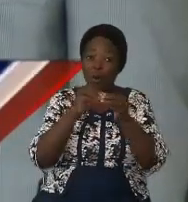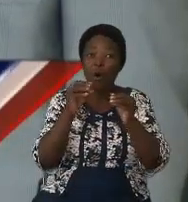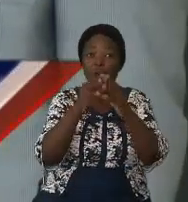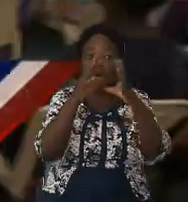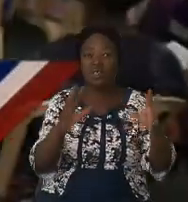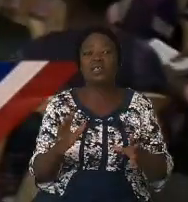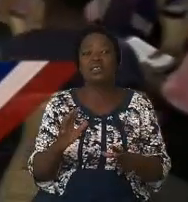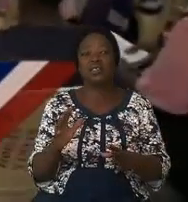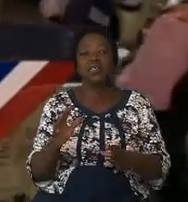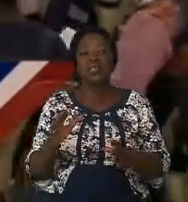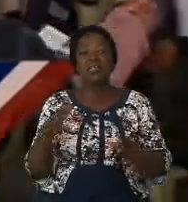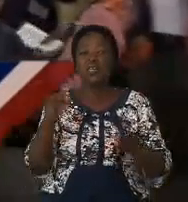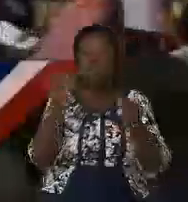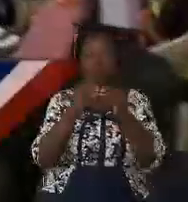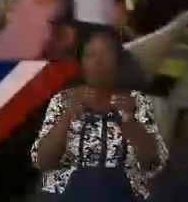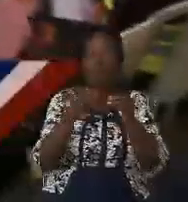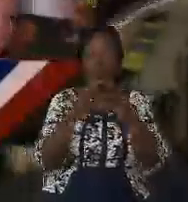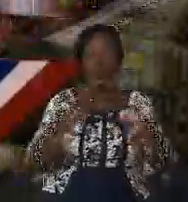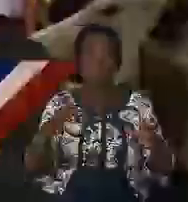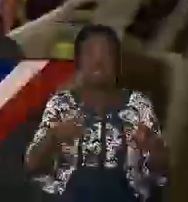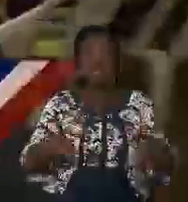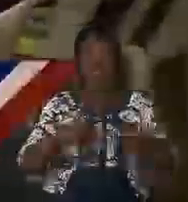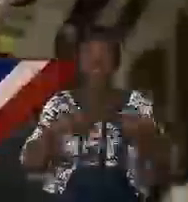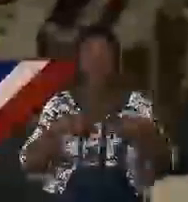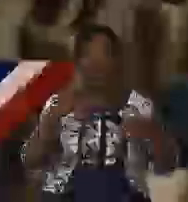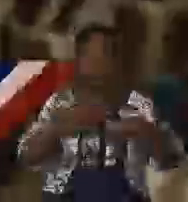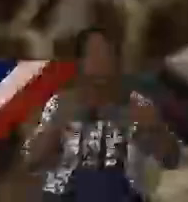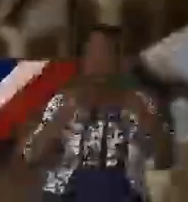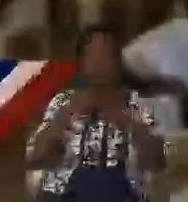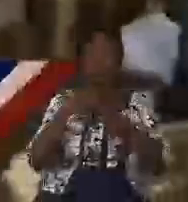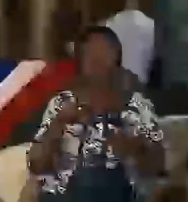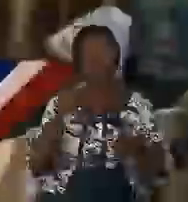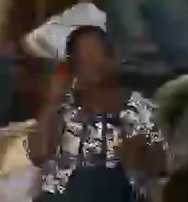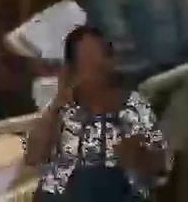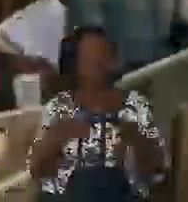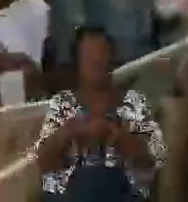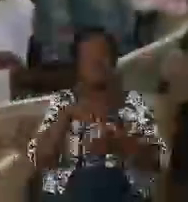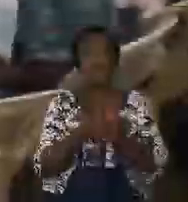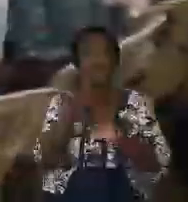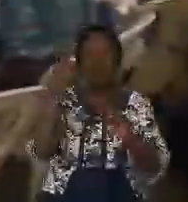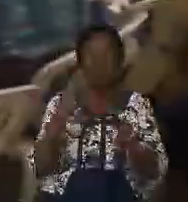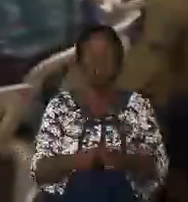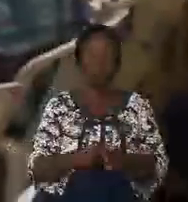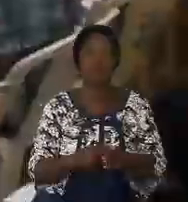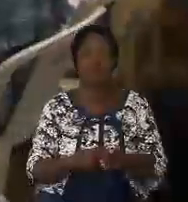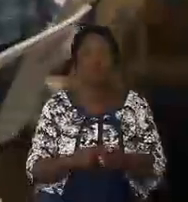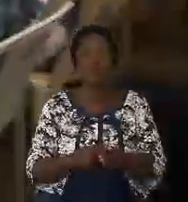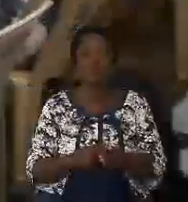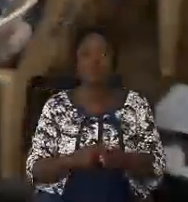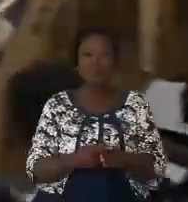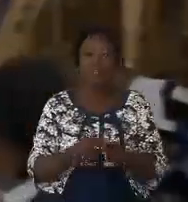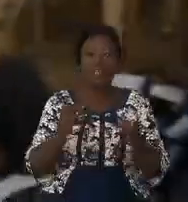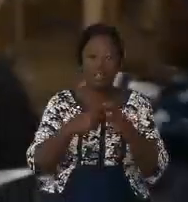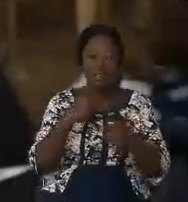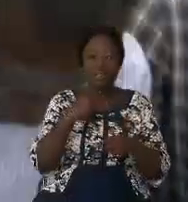have life. And life more abundant. The more abundant life has come for you today